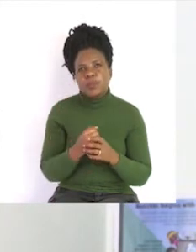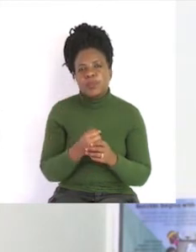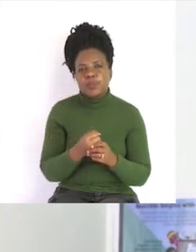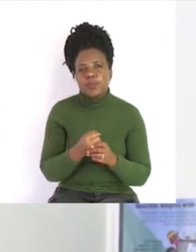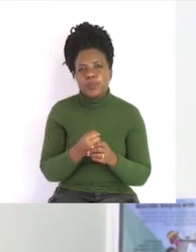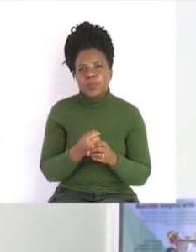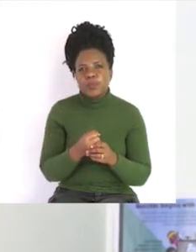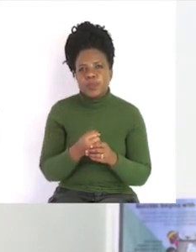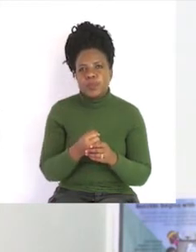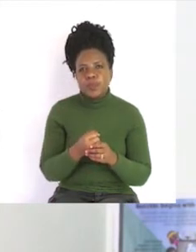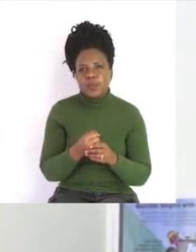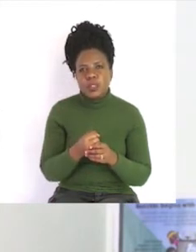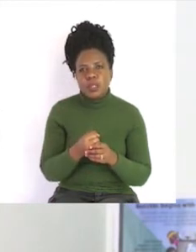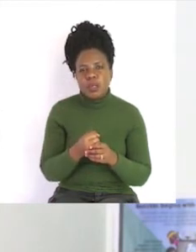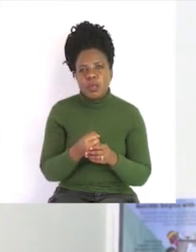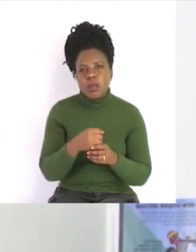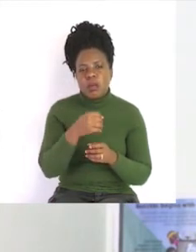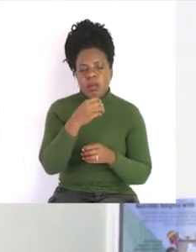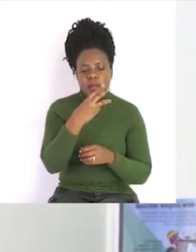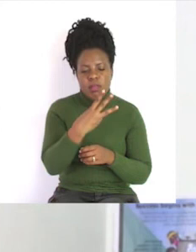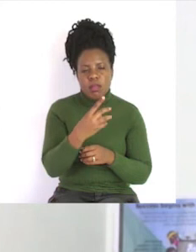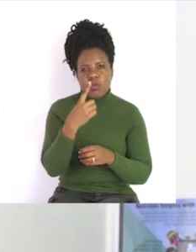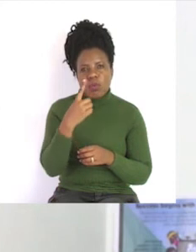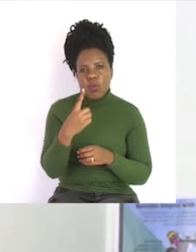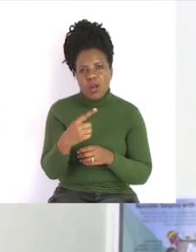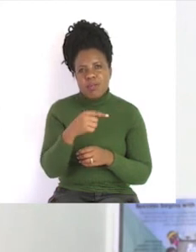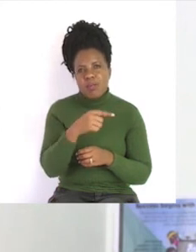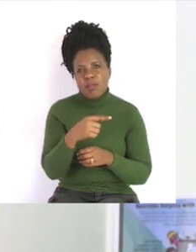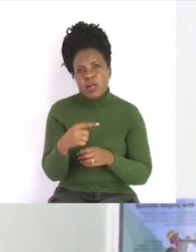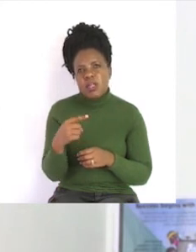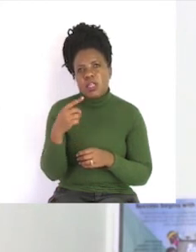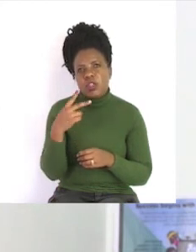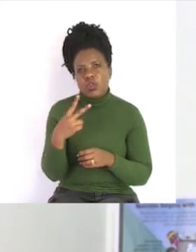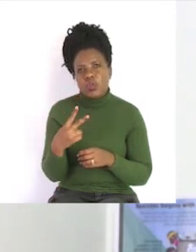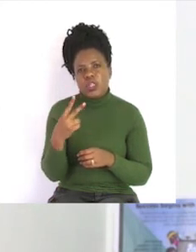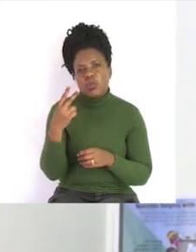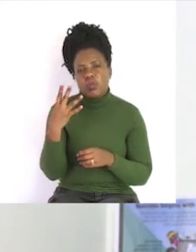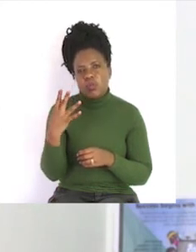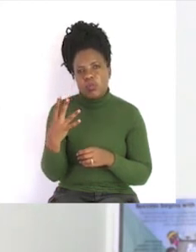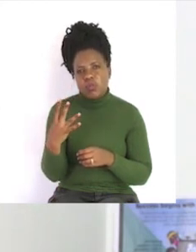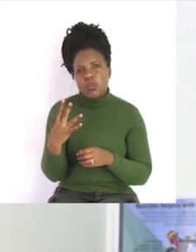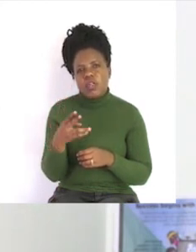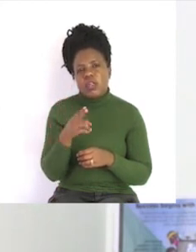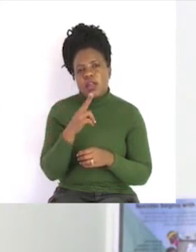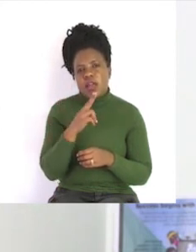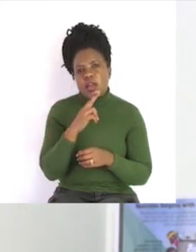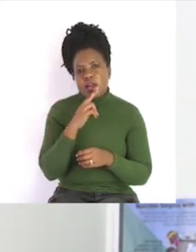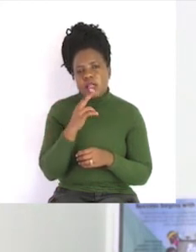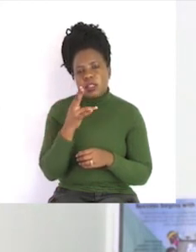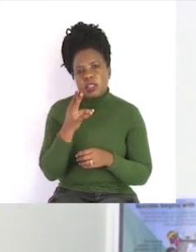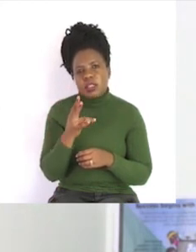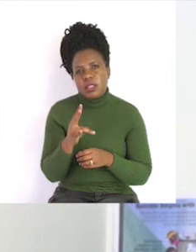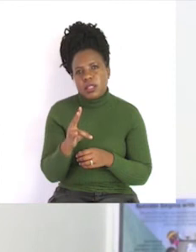Okay? And then from here I'll say 1 minus 4 I can't. Then 11 minus 4 will give me 7. 2